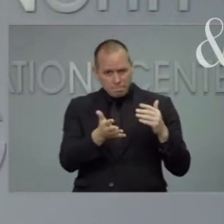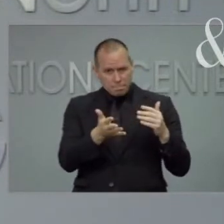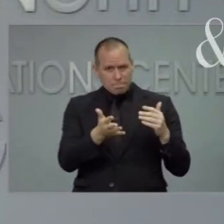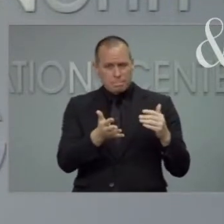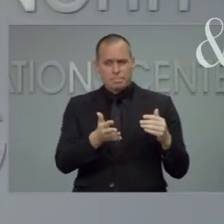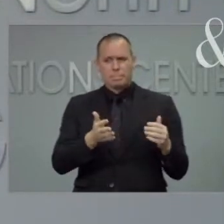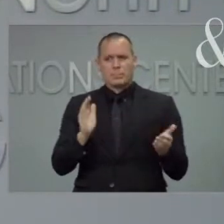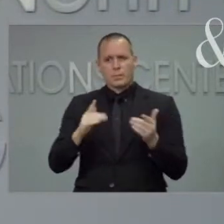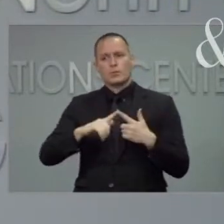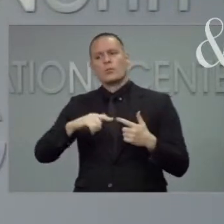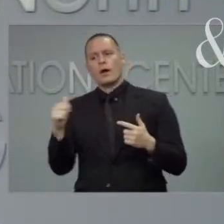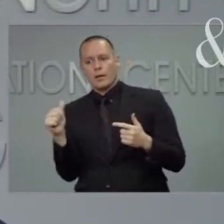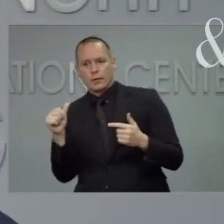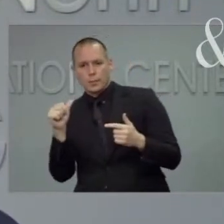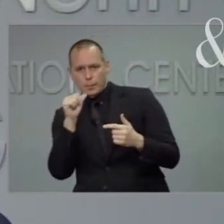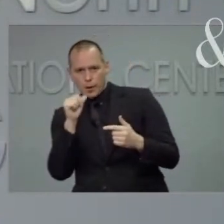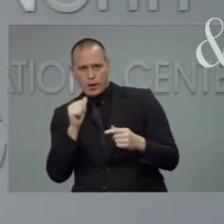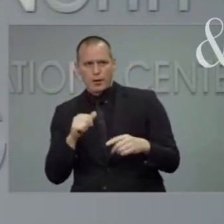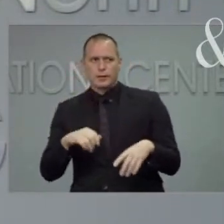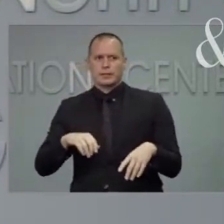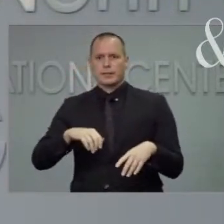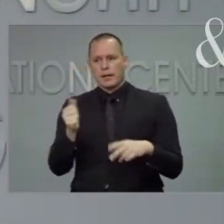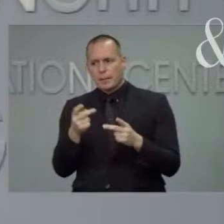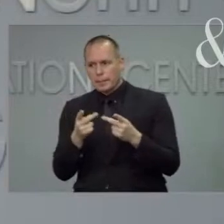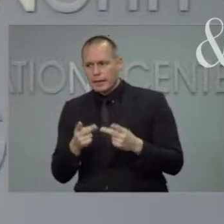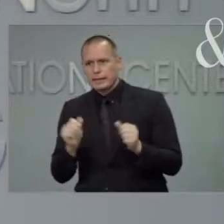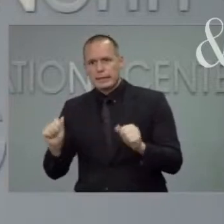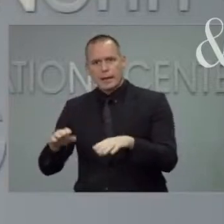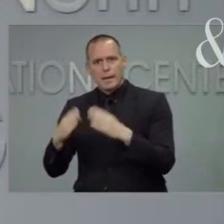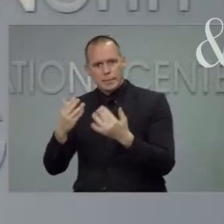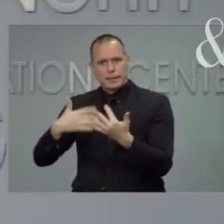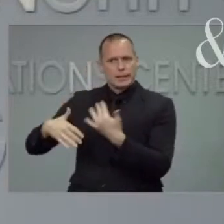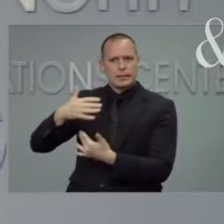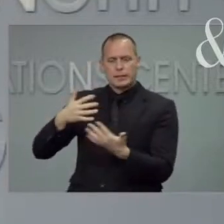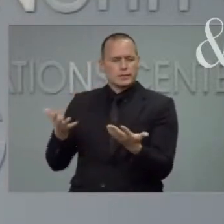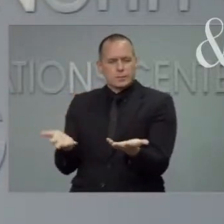other places that served alcohol? Go and address that.